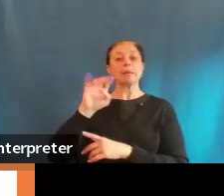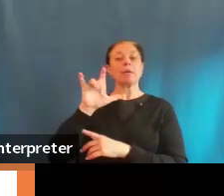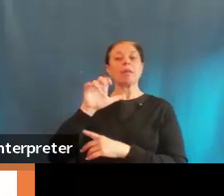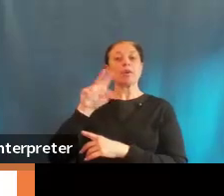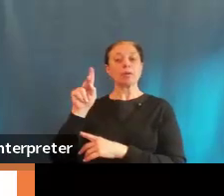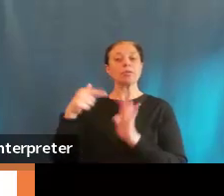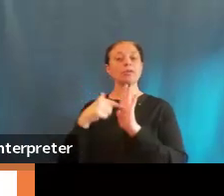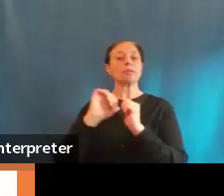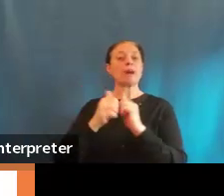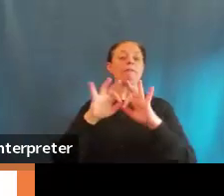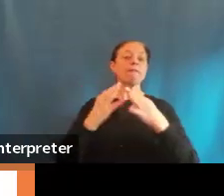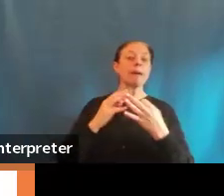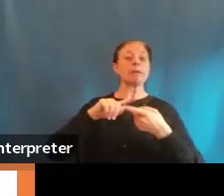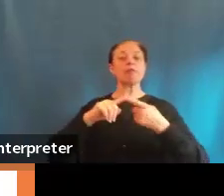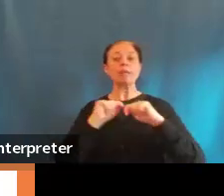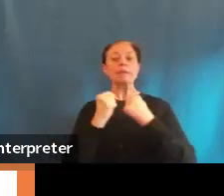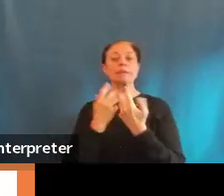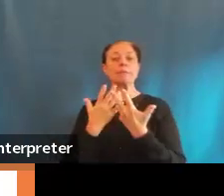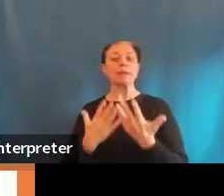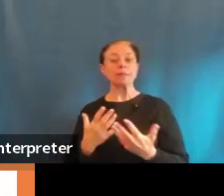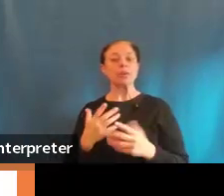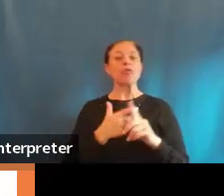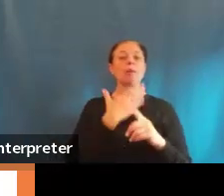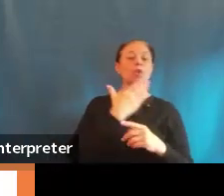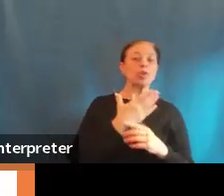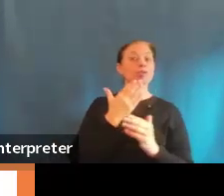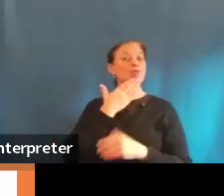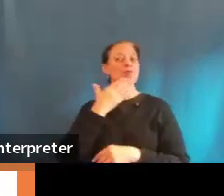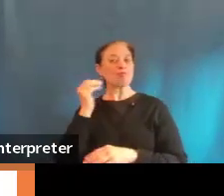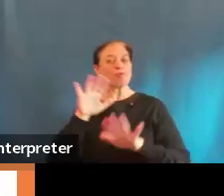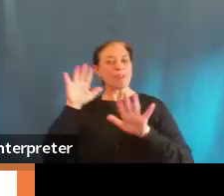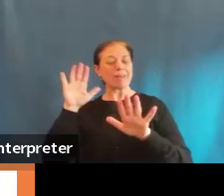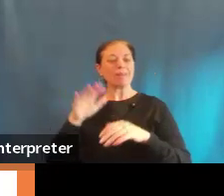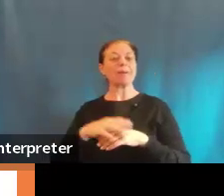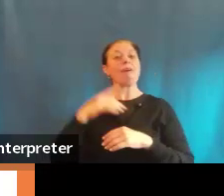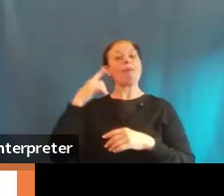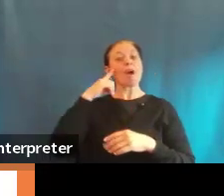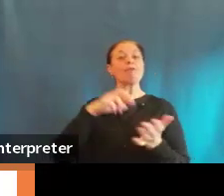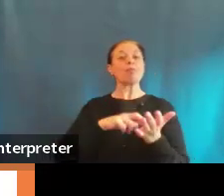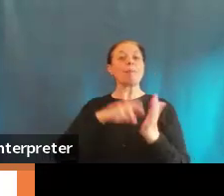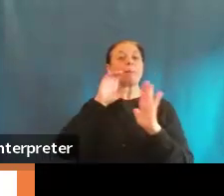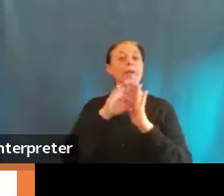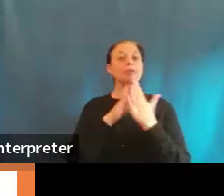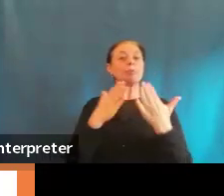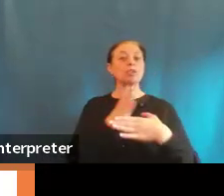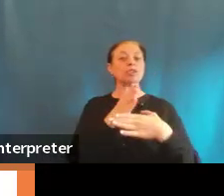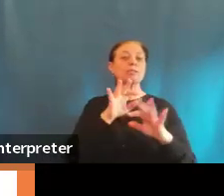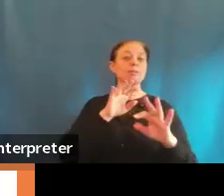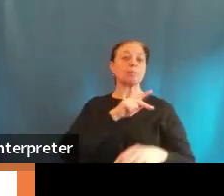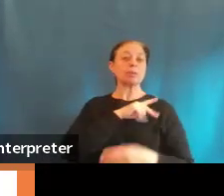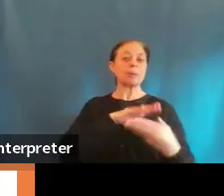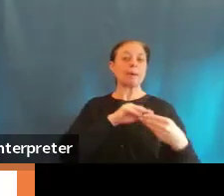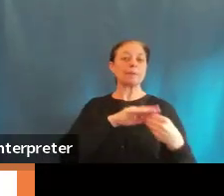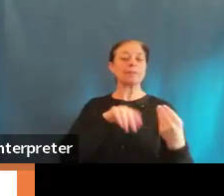how our family, friends, and teammates are what take us from good to great. This thoughtful rhyming picture book shares a personal message about